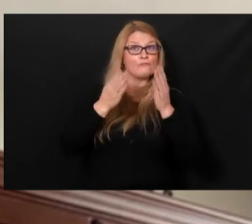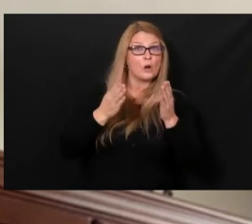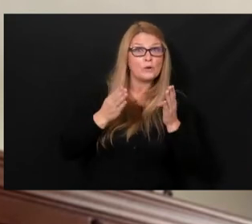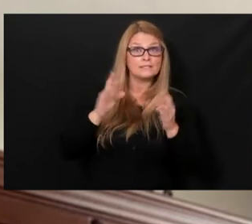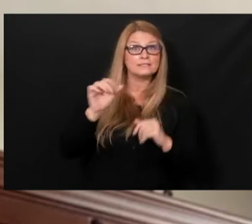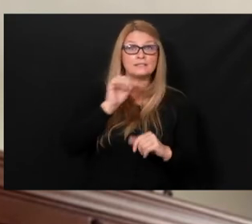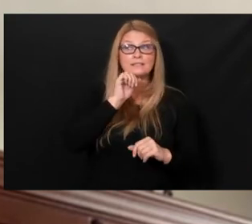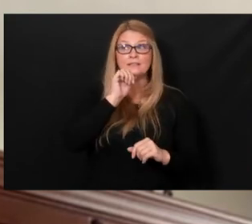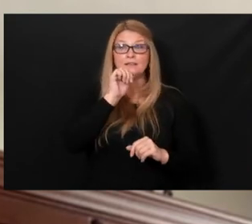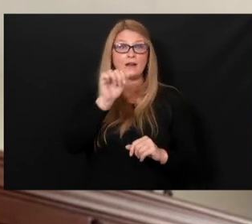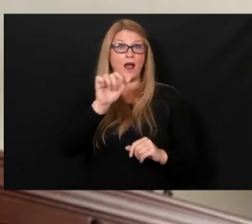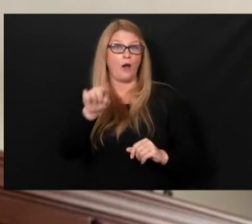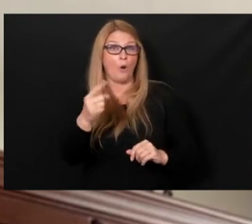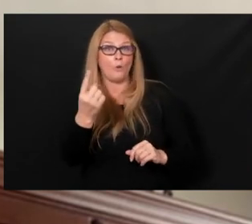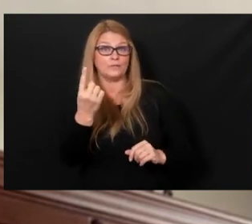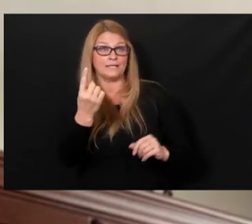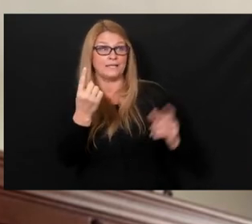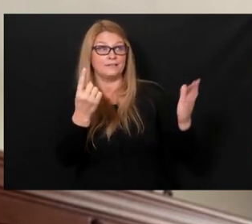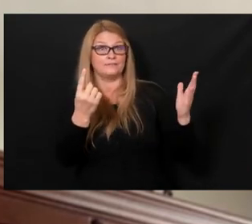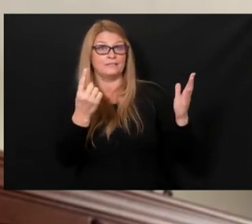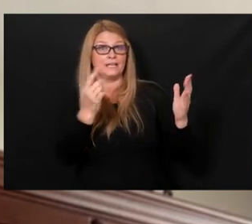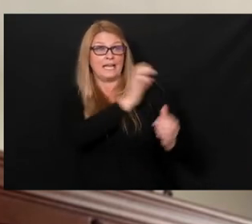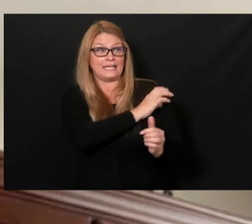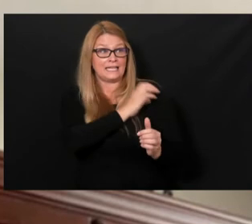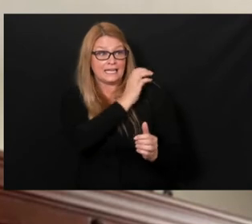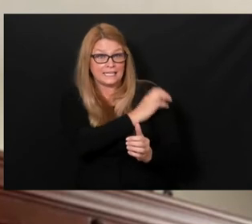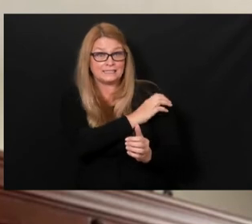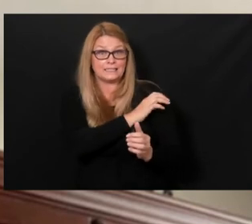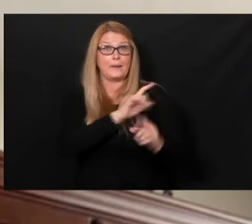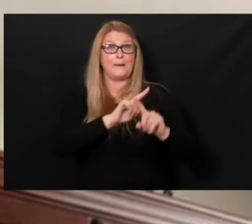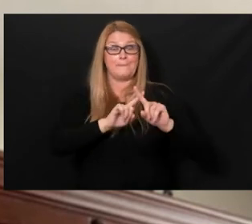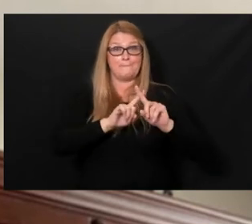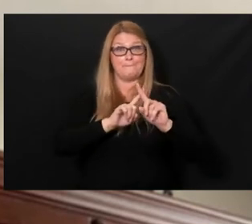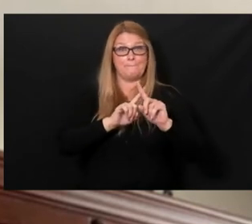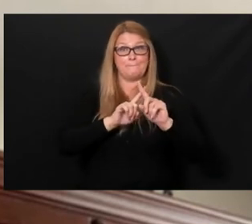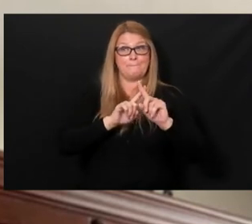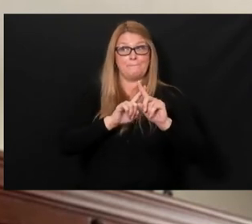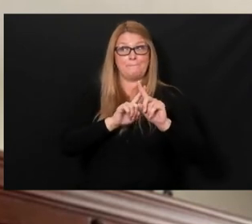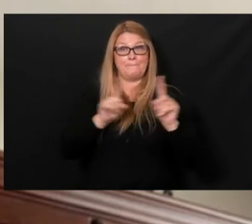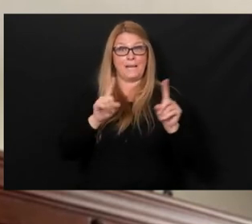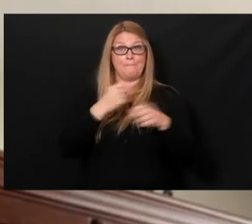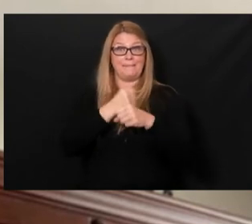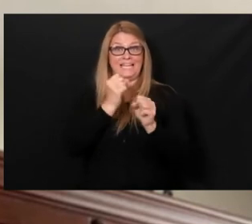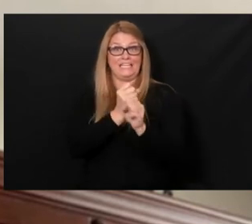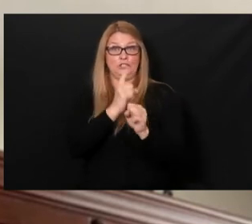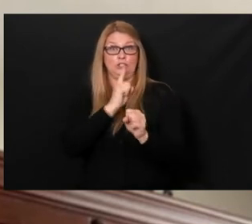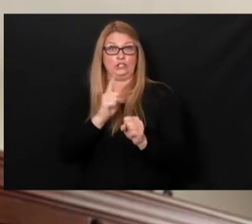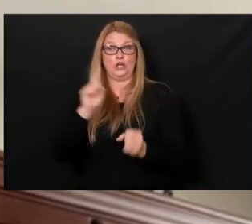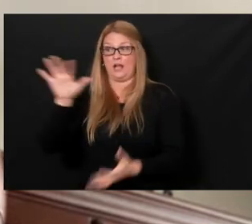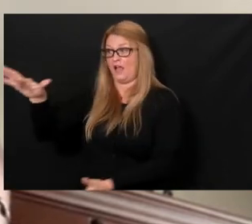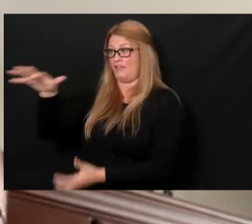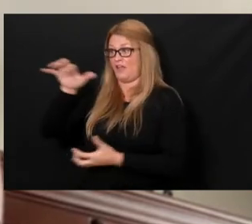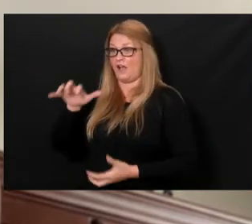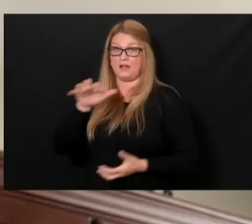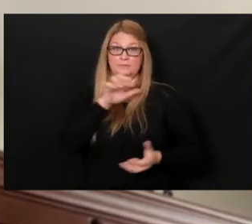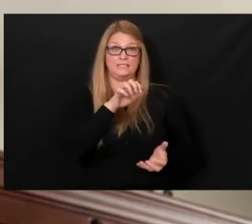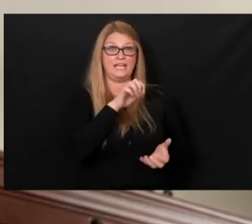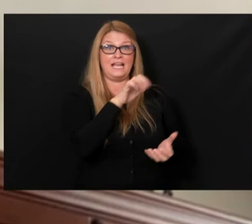just from the vaccine clinic standpoint, but also from getting the doses out of the hubs into